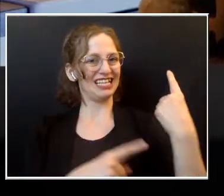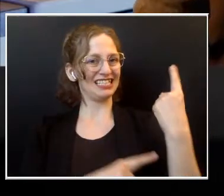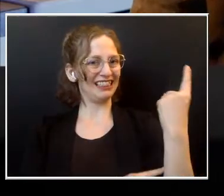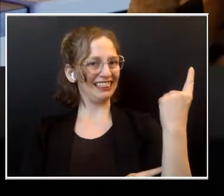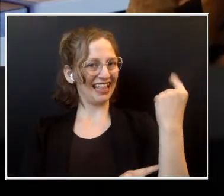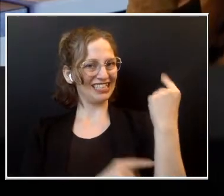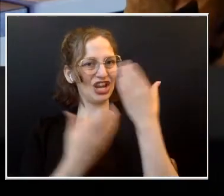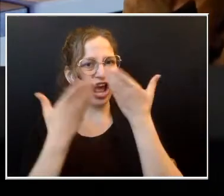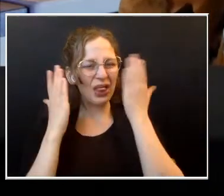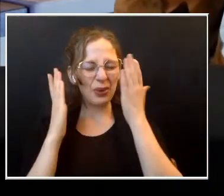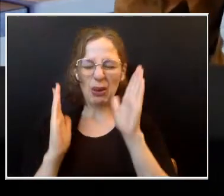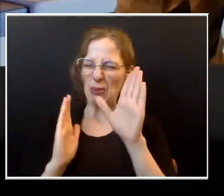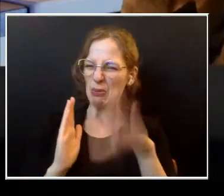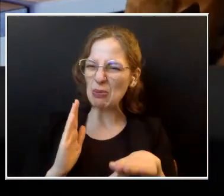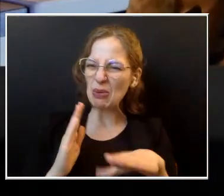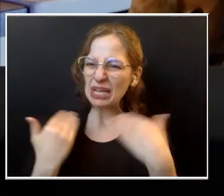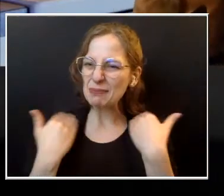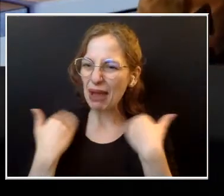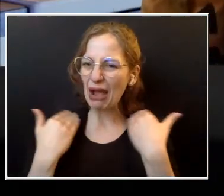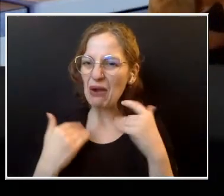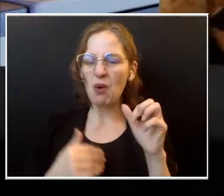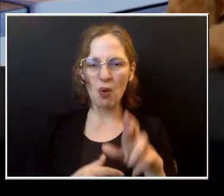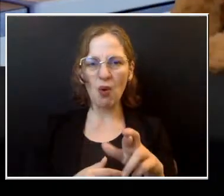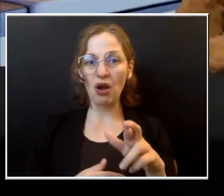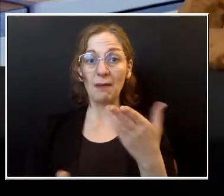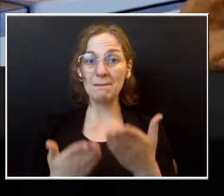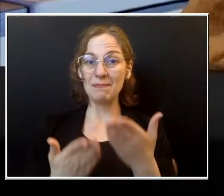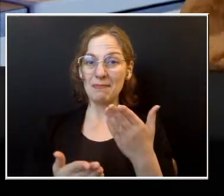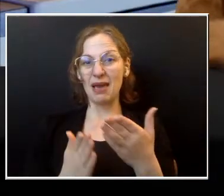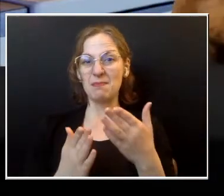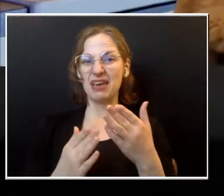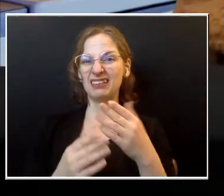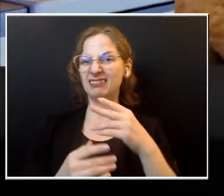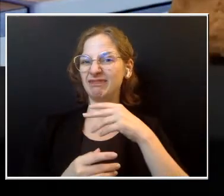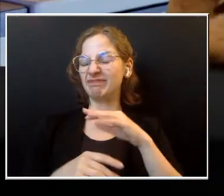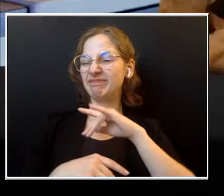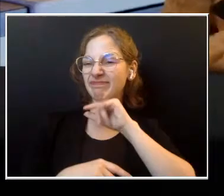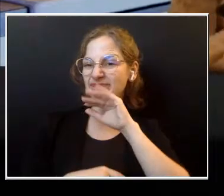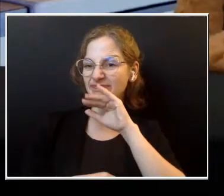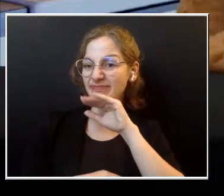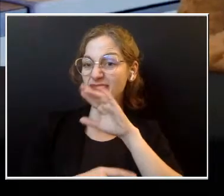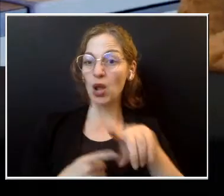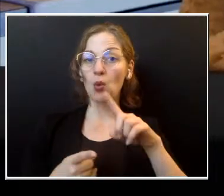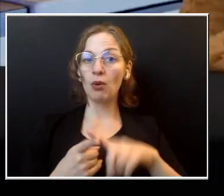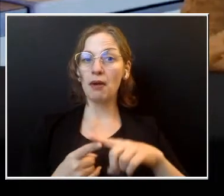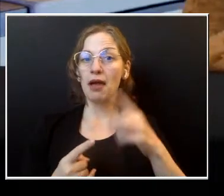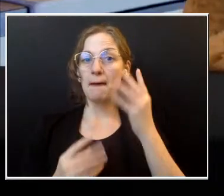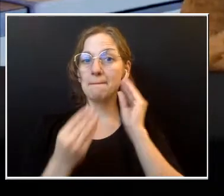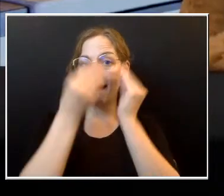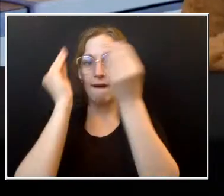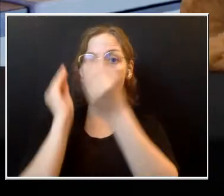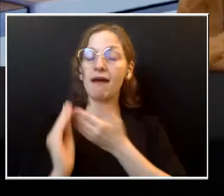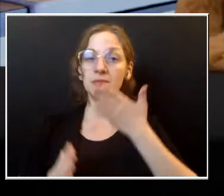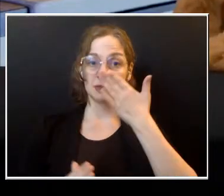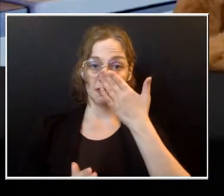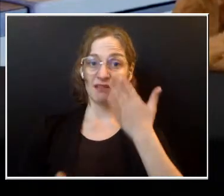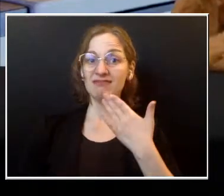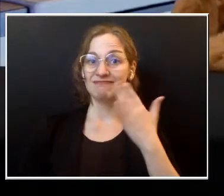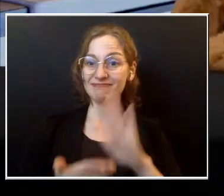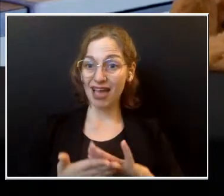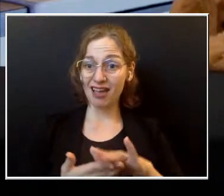expired or maybe contaminated. When makeup smells bad, it's best to throw it out and be safe. And remember, you should